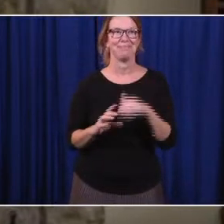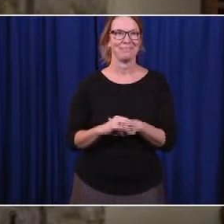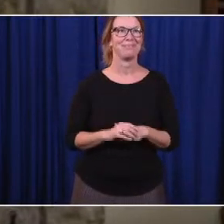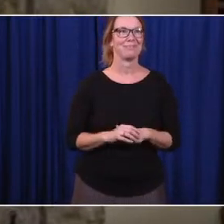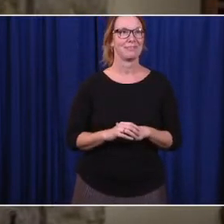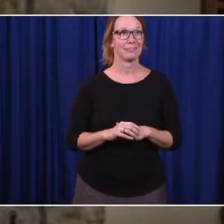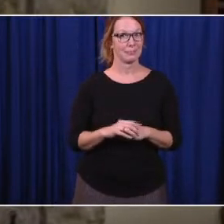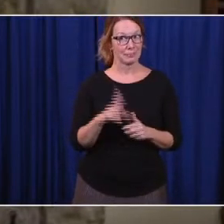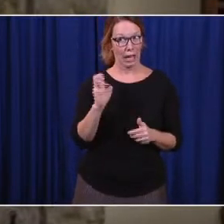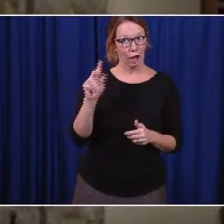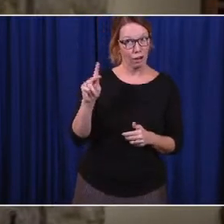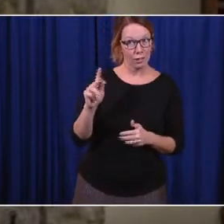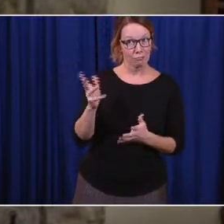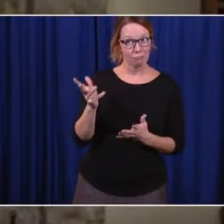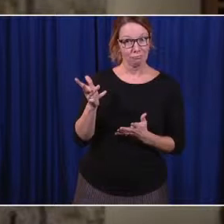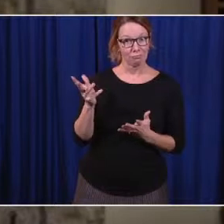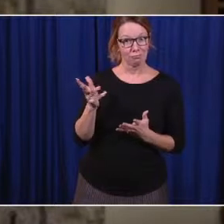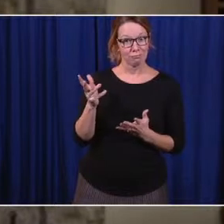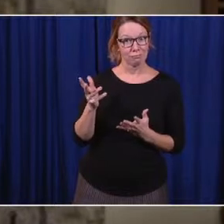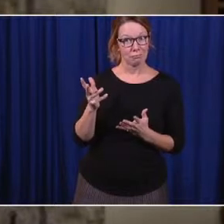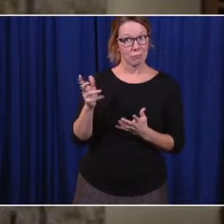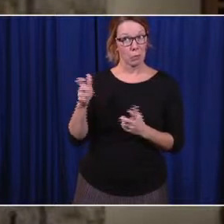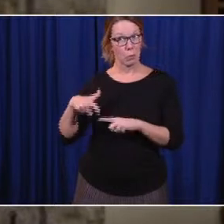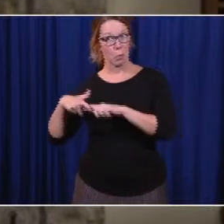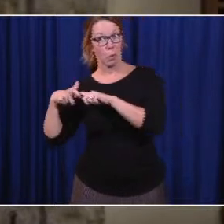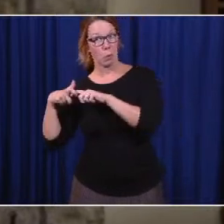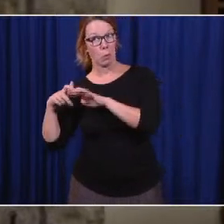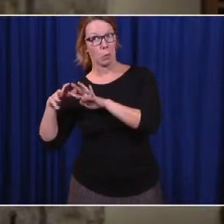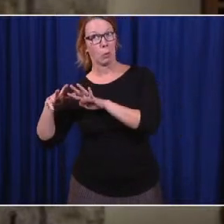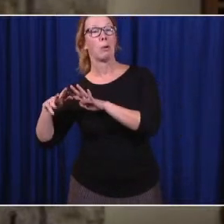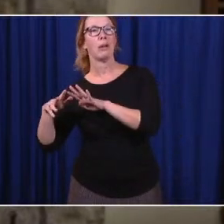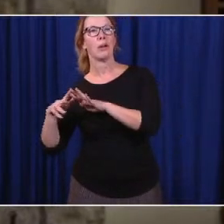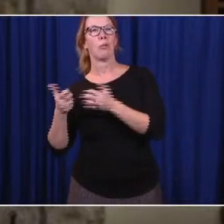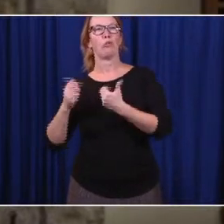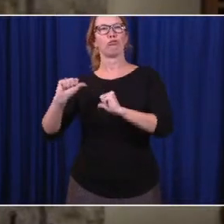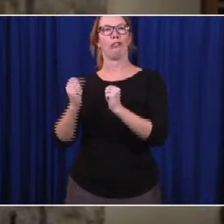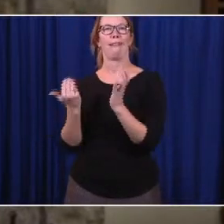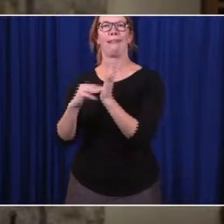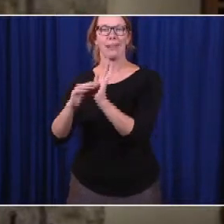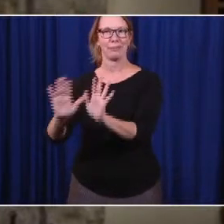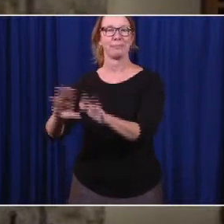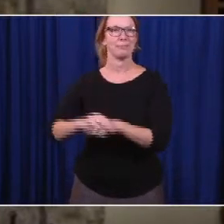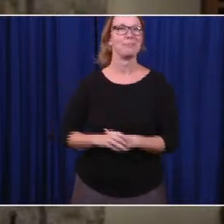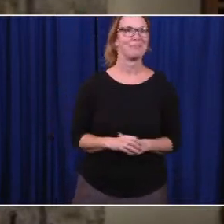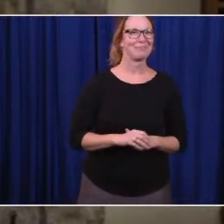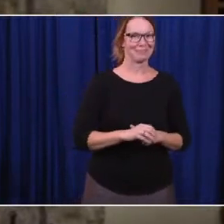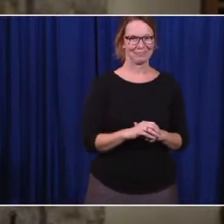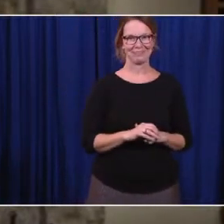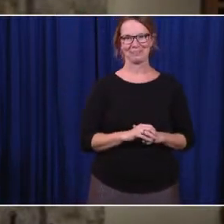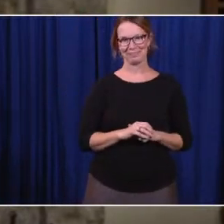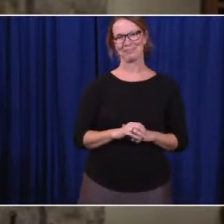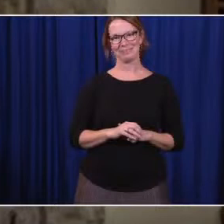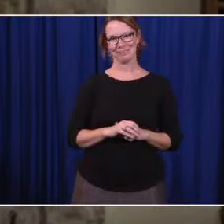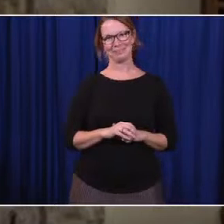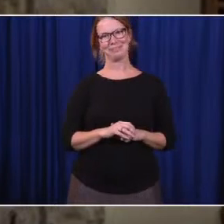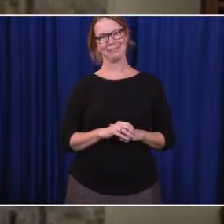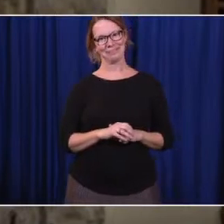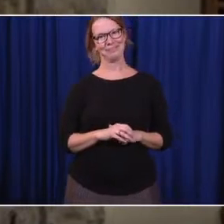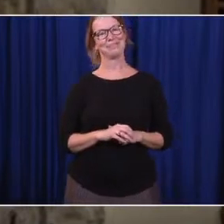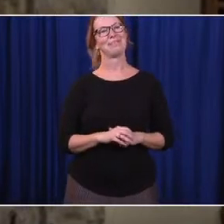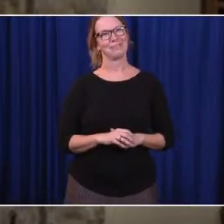Eric, what do you think? We'll come back? Okay, we'll come back to Carrie Watkins in just a moment, we